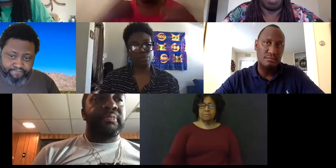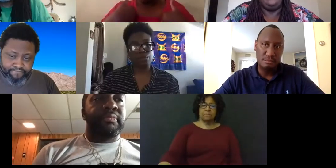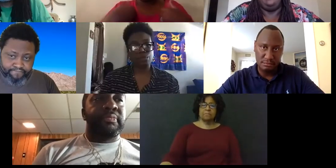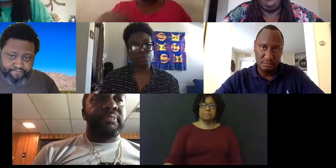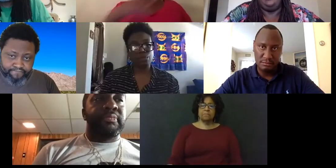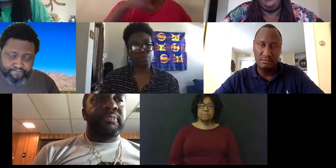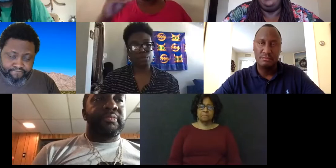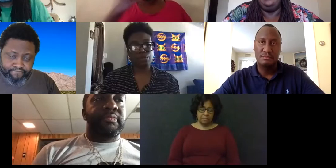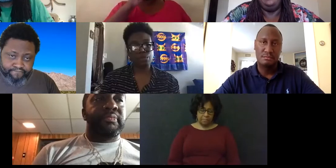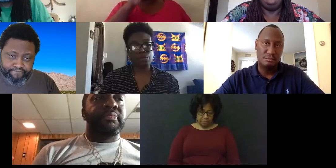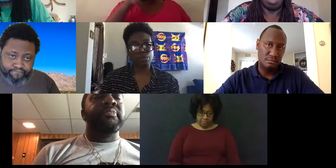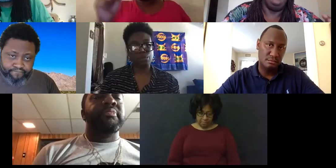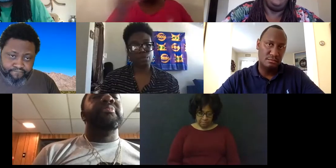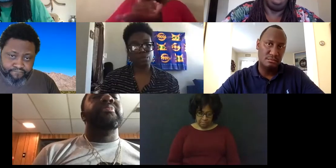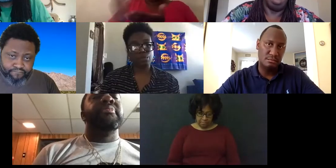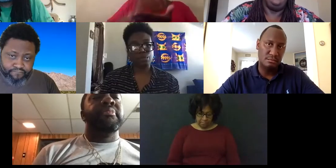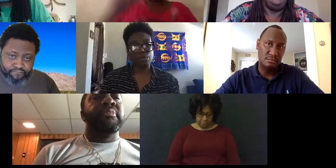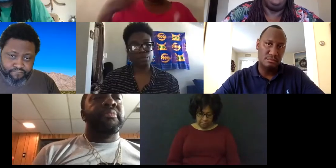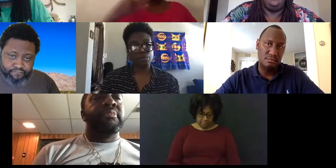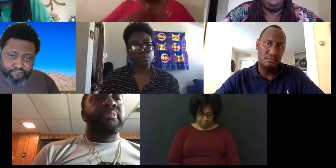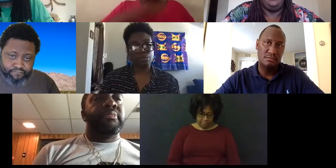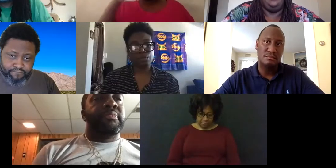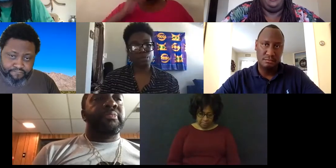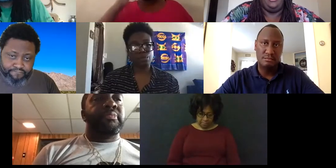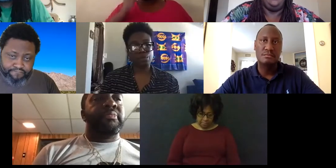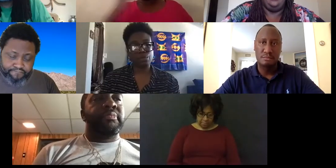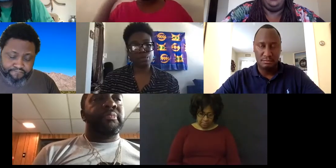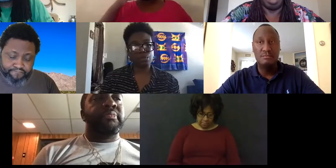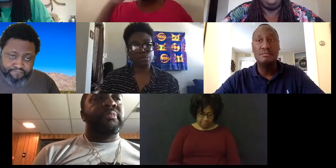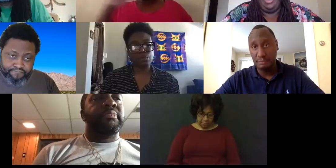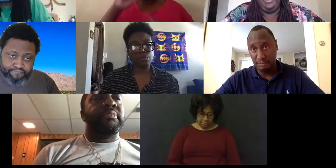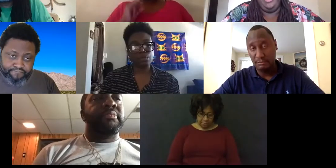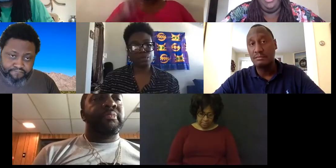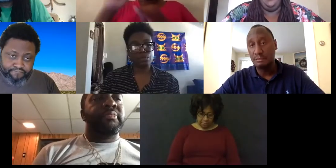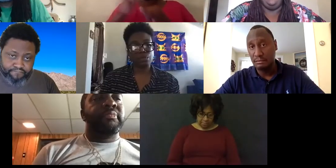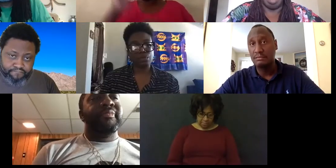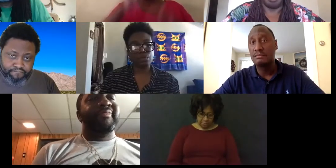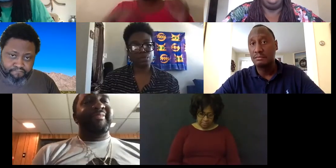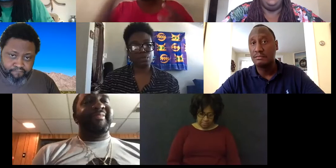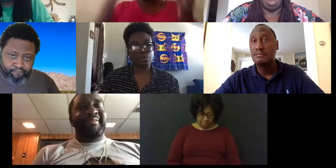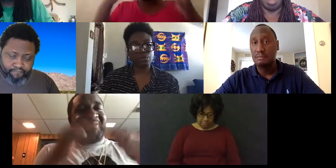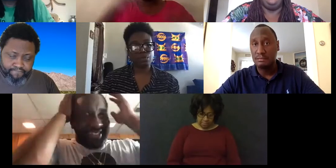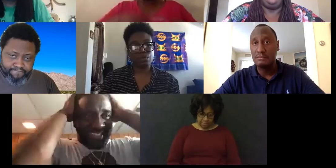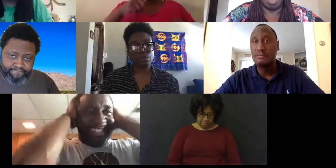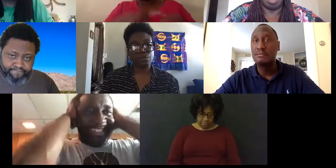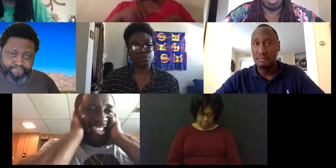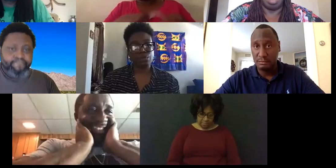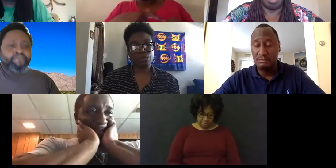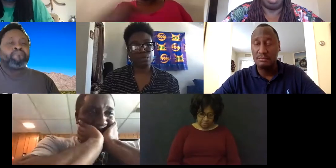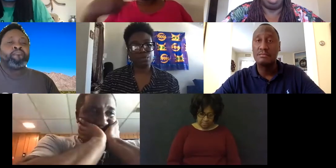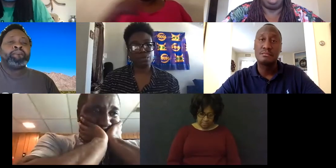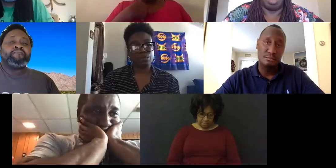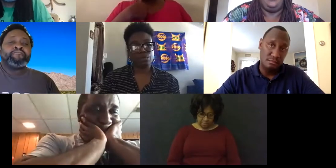and not erasing our experiences simply because you've experienced something similar. I can't tell you how many times I've